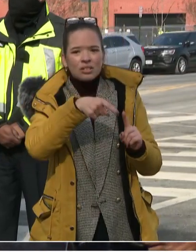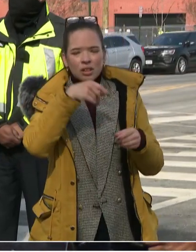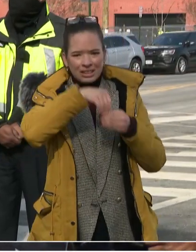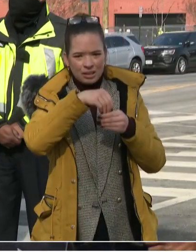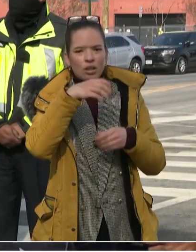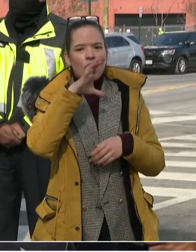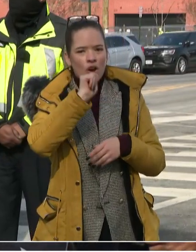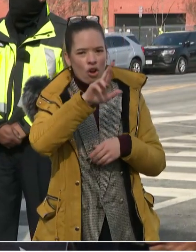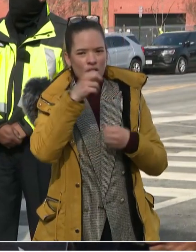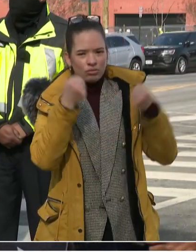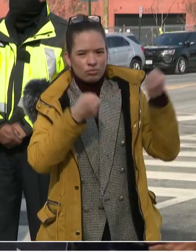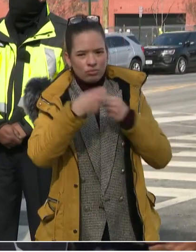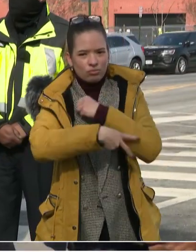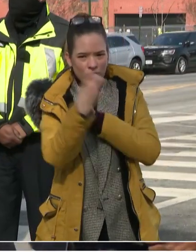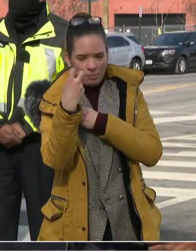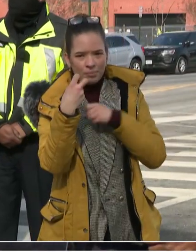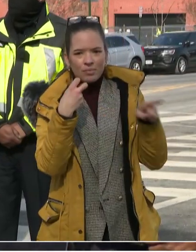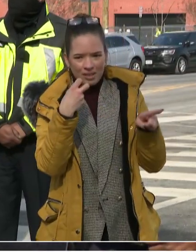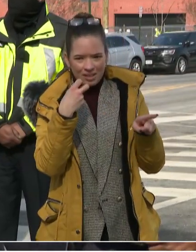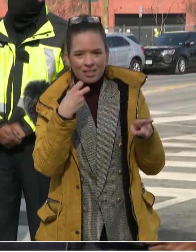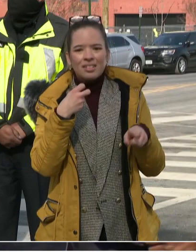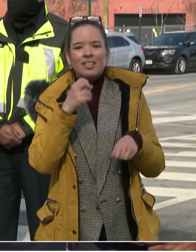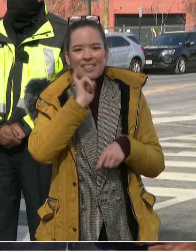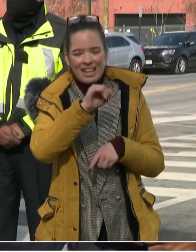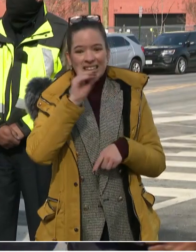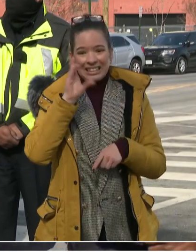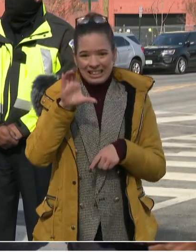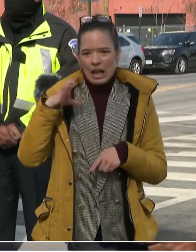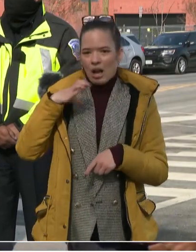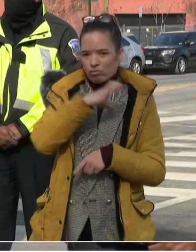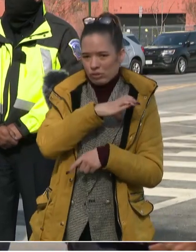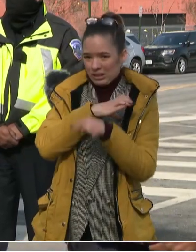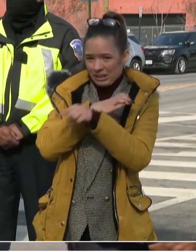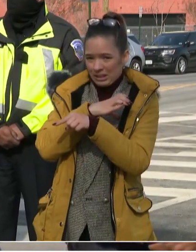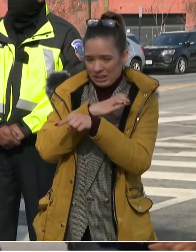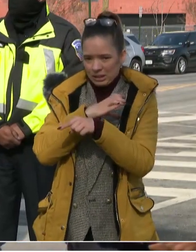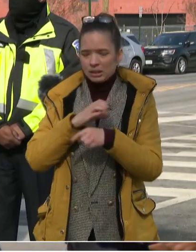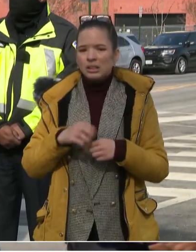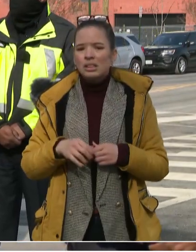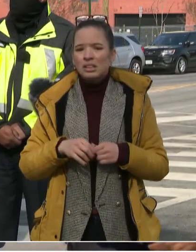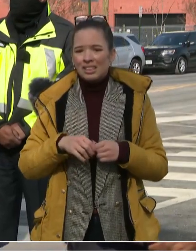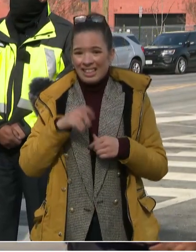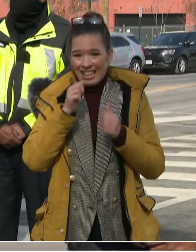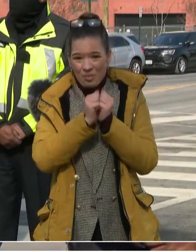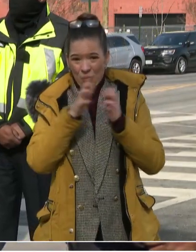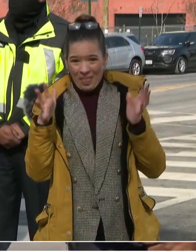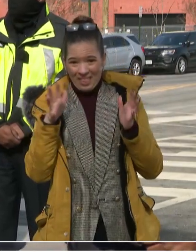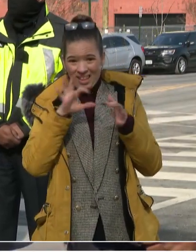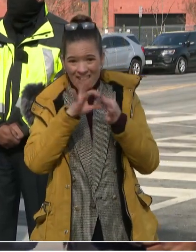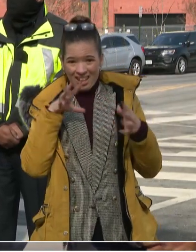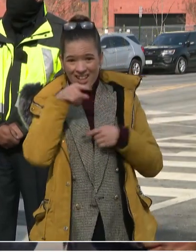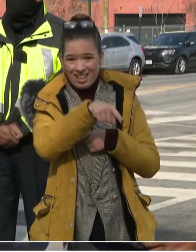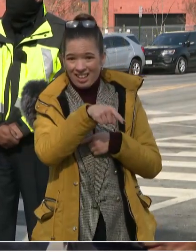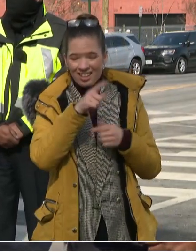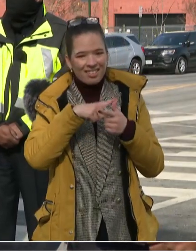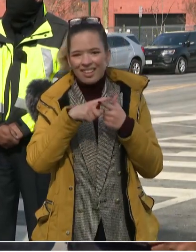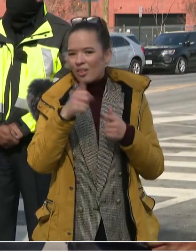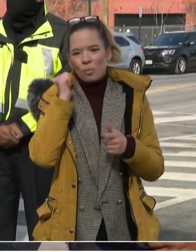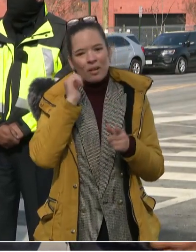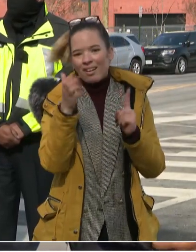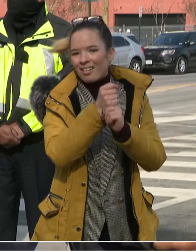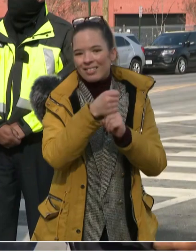candidate for D.C. Council. Without that collaboration, we would not have arrested that individual and led us to